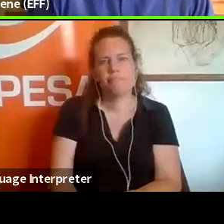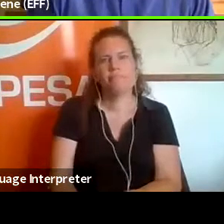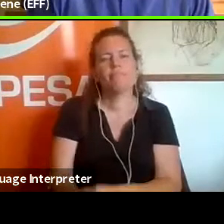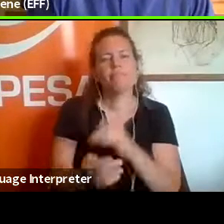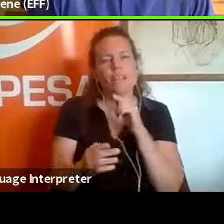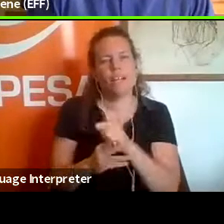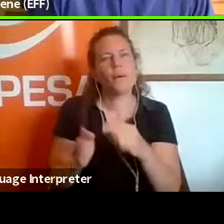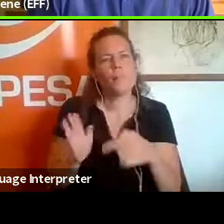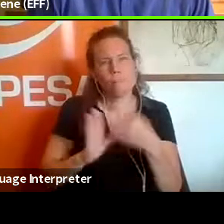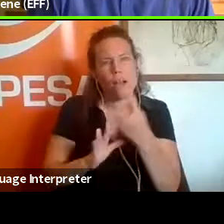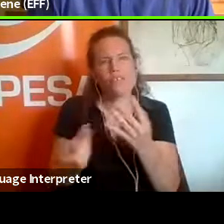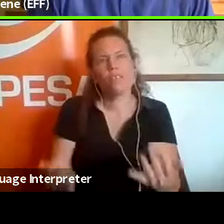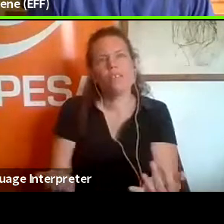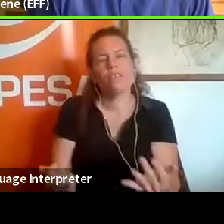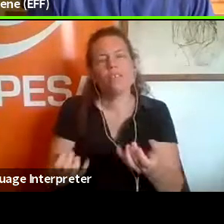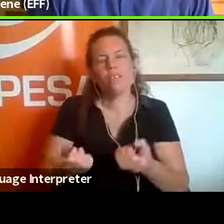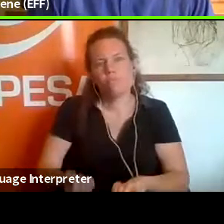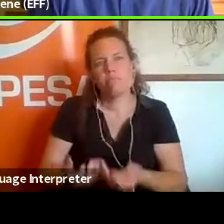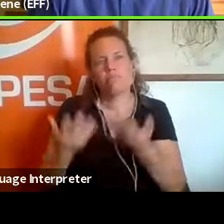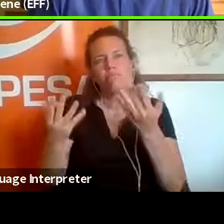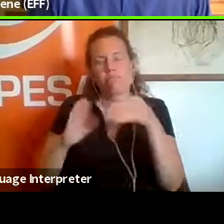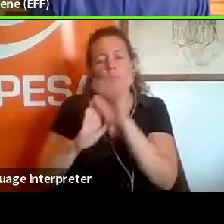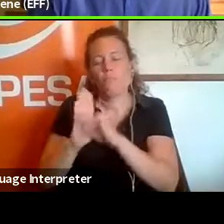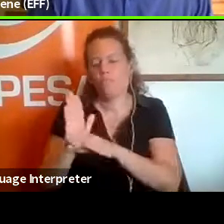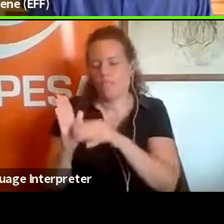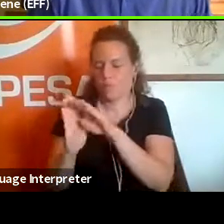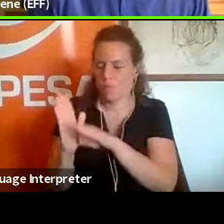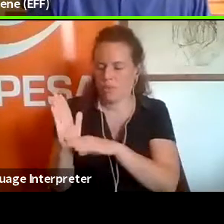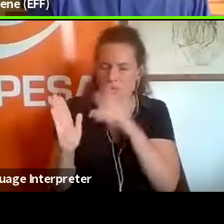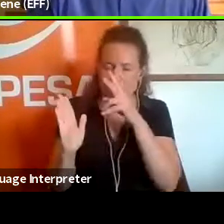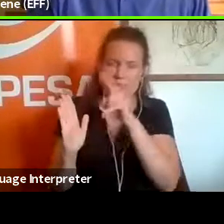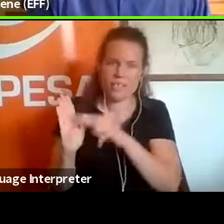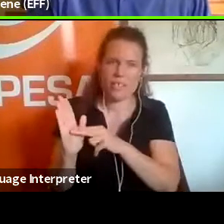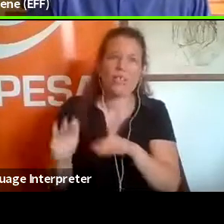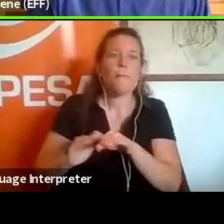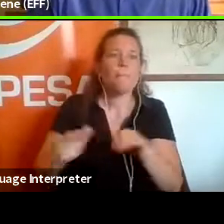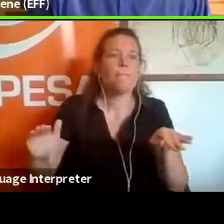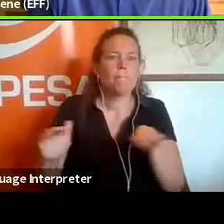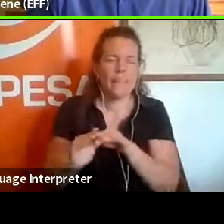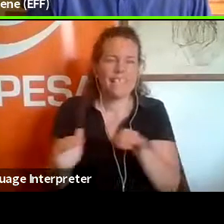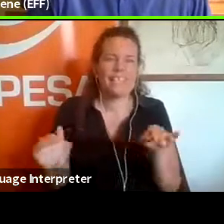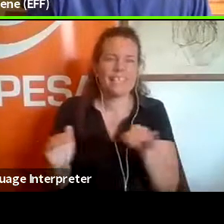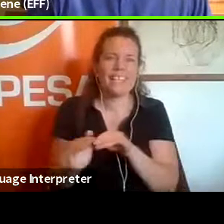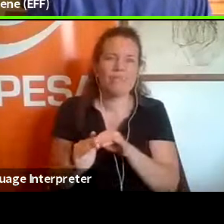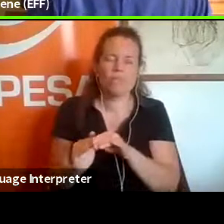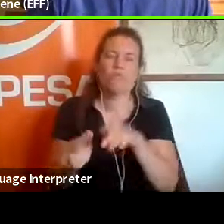emerged from the principles was maybe sort of on a basic level, a need for sort of